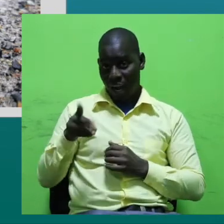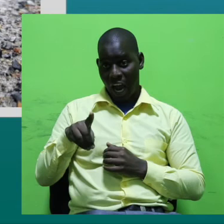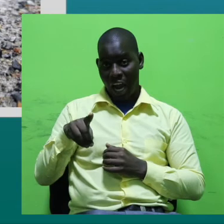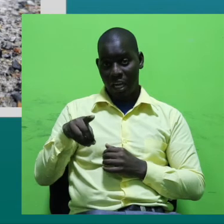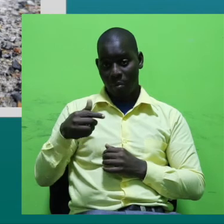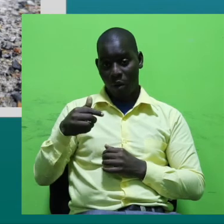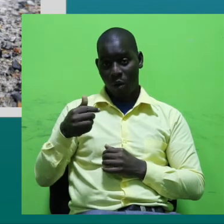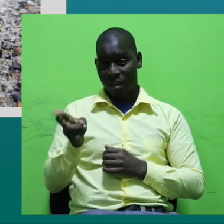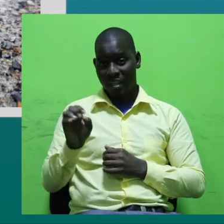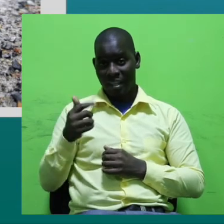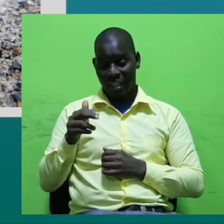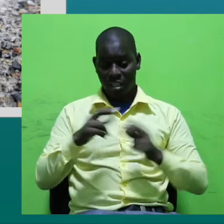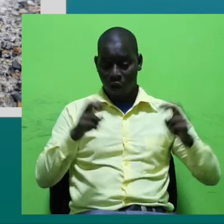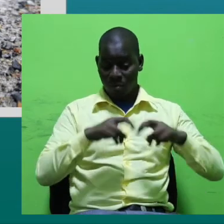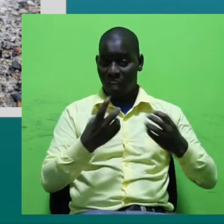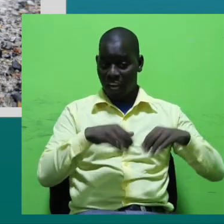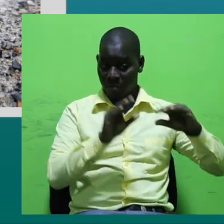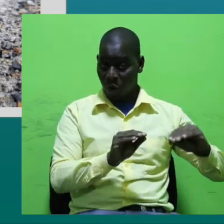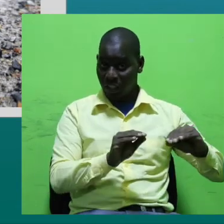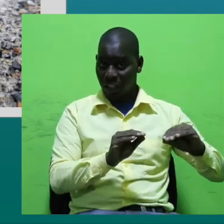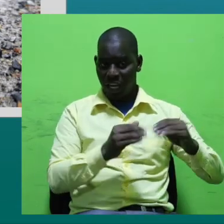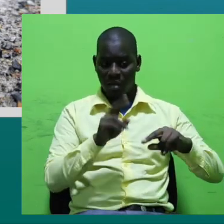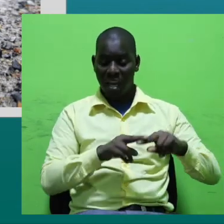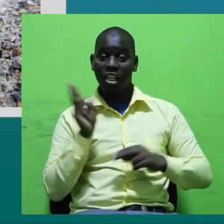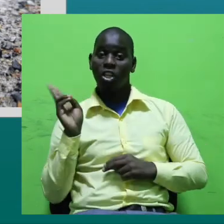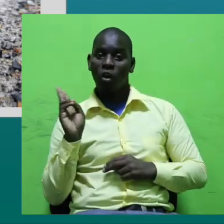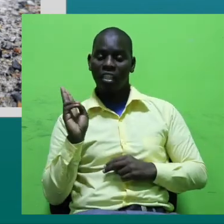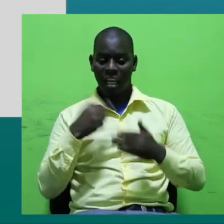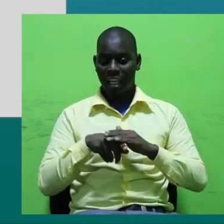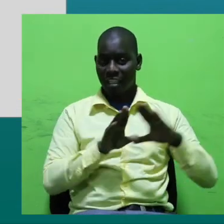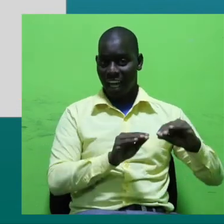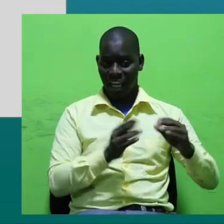damp places because they need a lot of moisture.